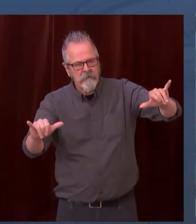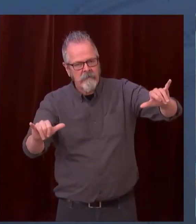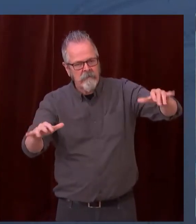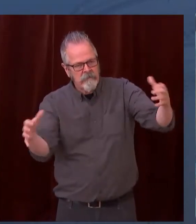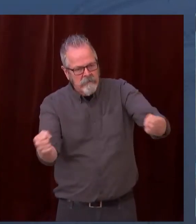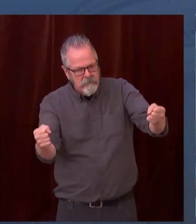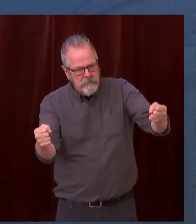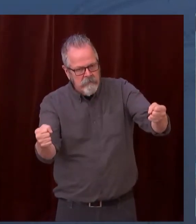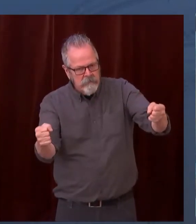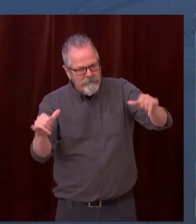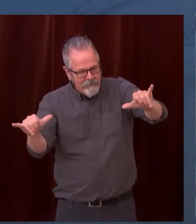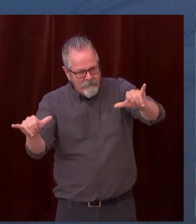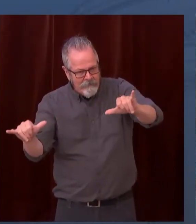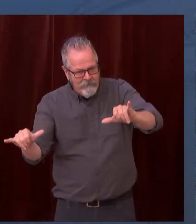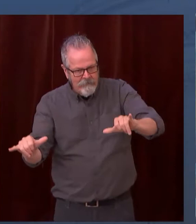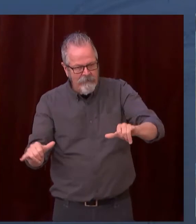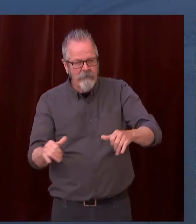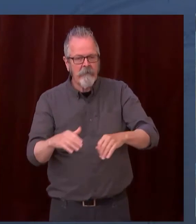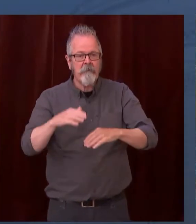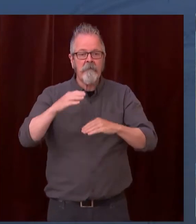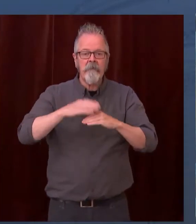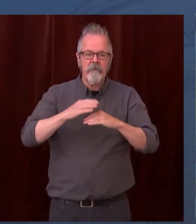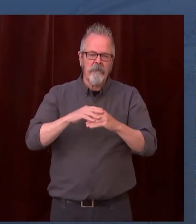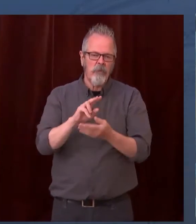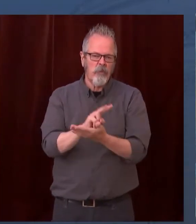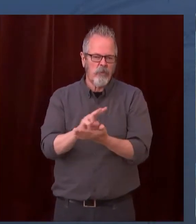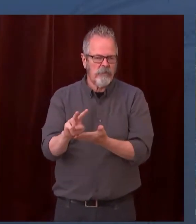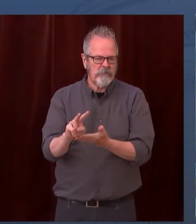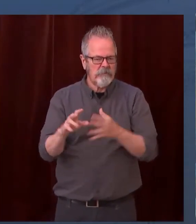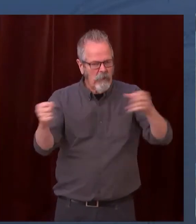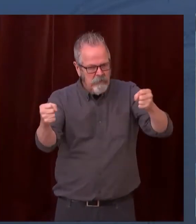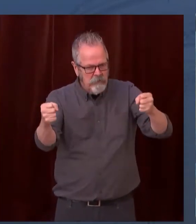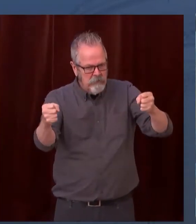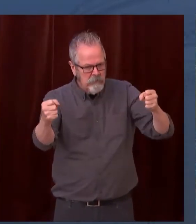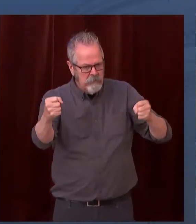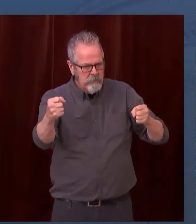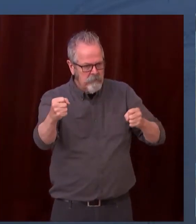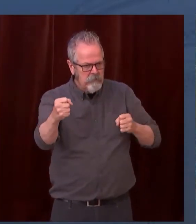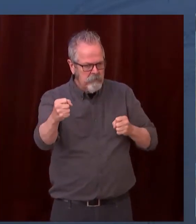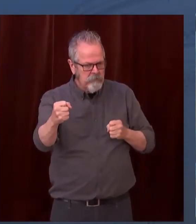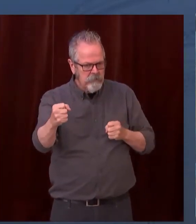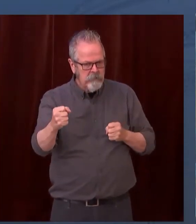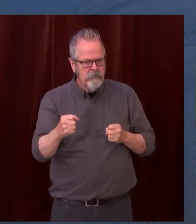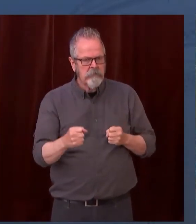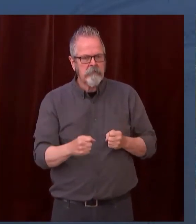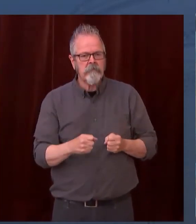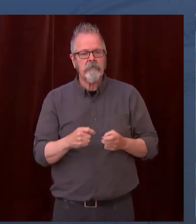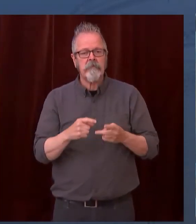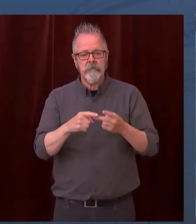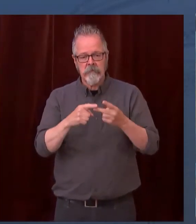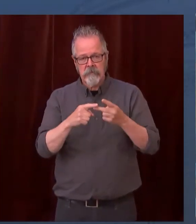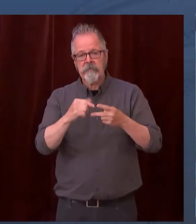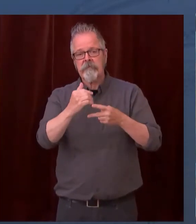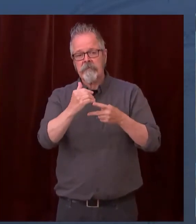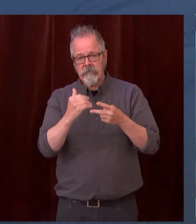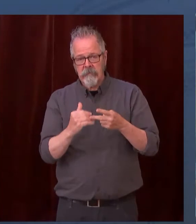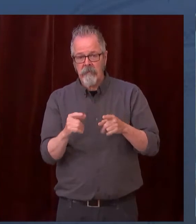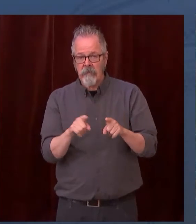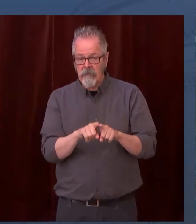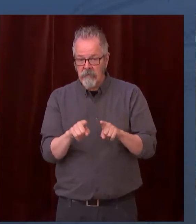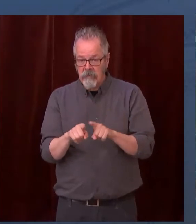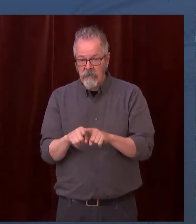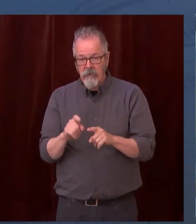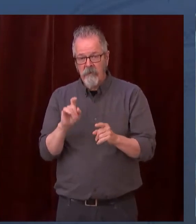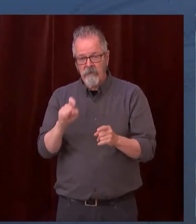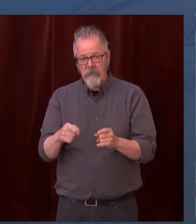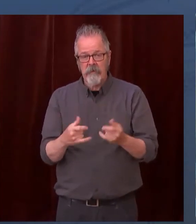next week, as the governor said, new statewide proclamation will require businesses to refuse services to those not wearing face coverings